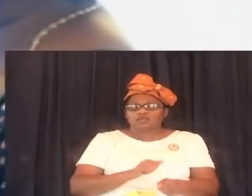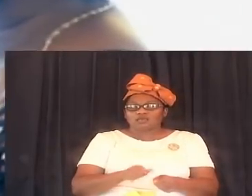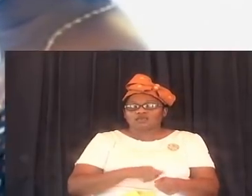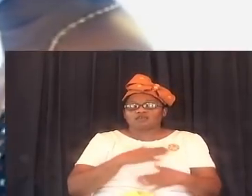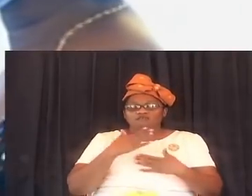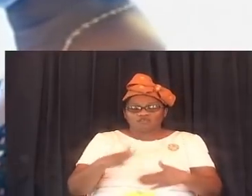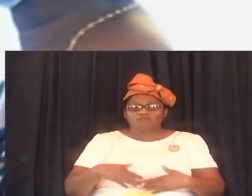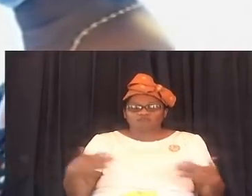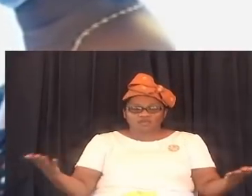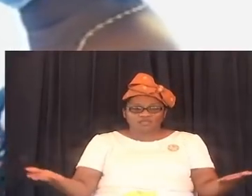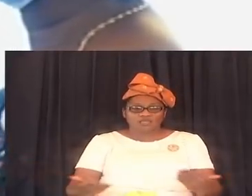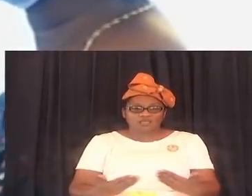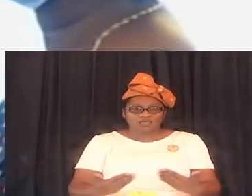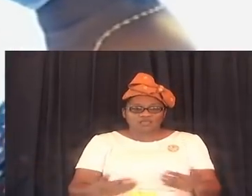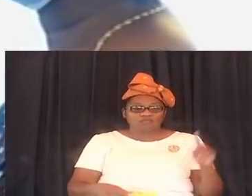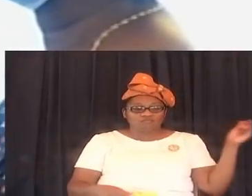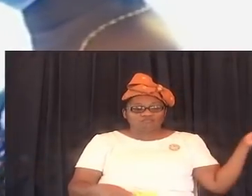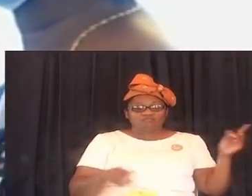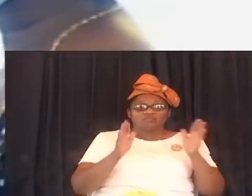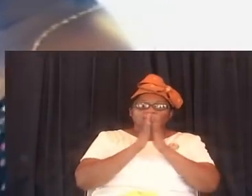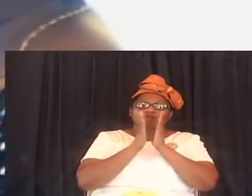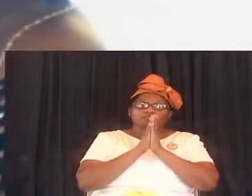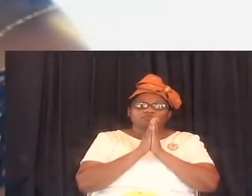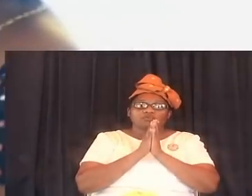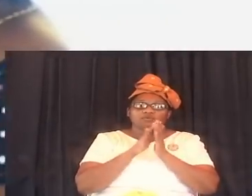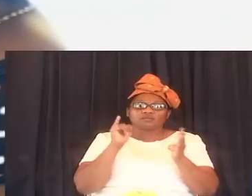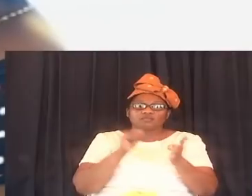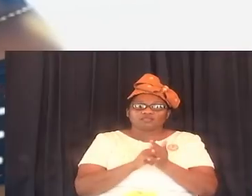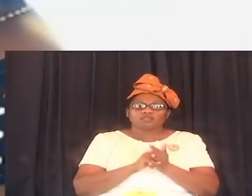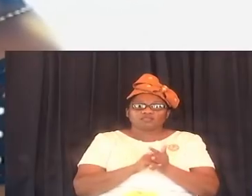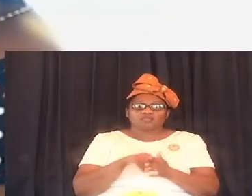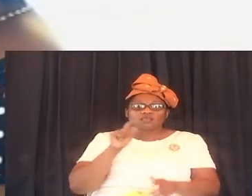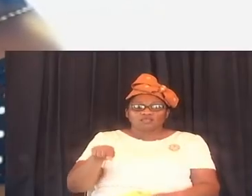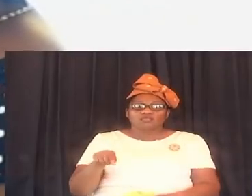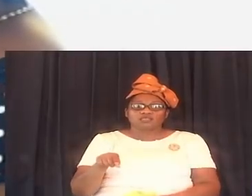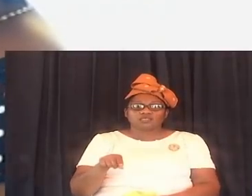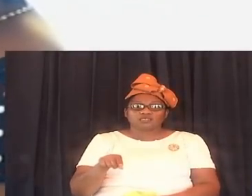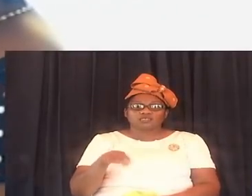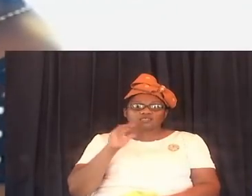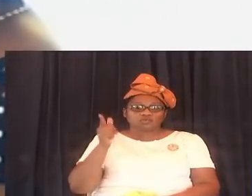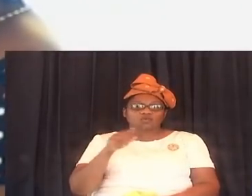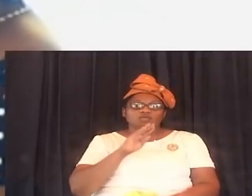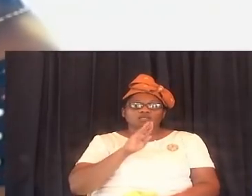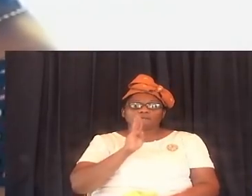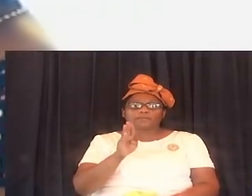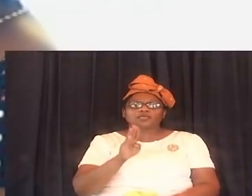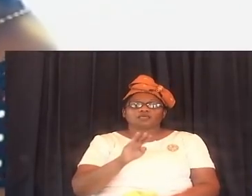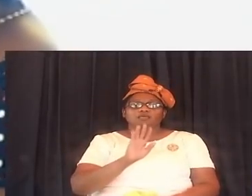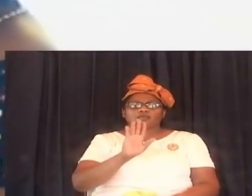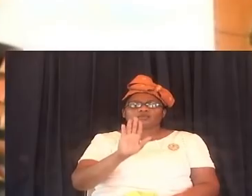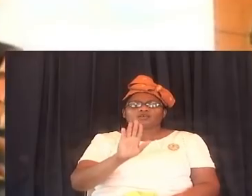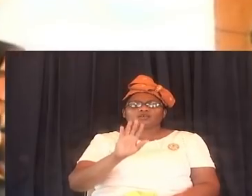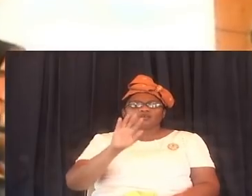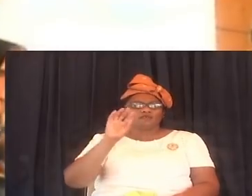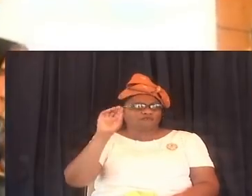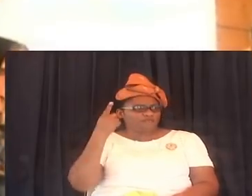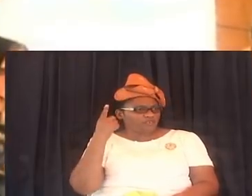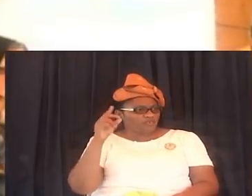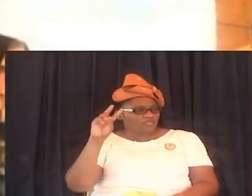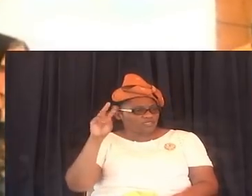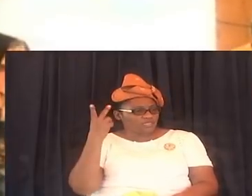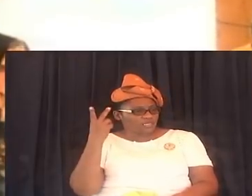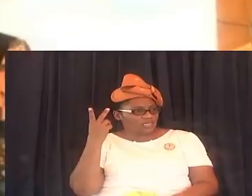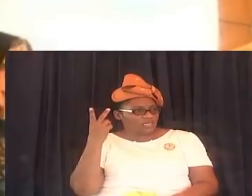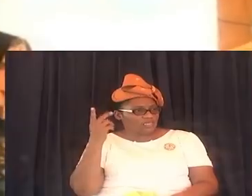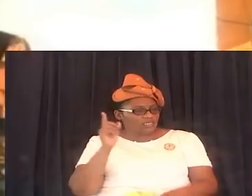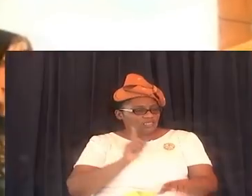pray that this will not be the first or second or only time, but that you will make